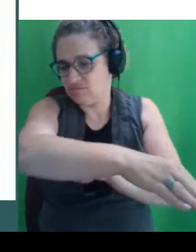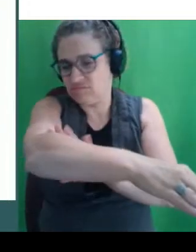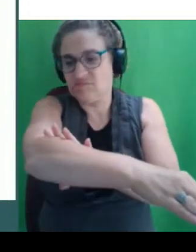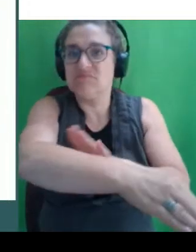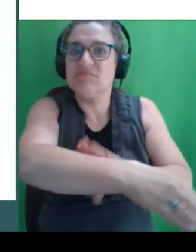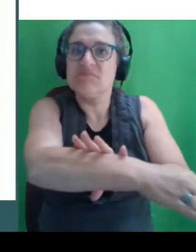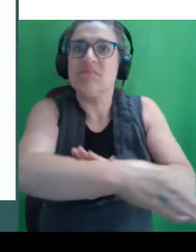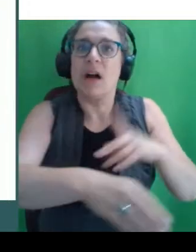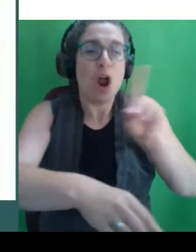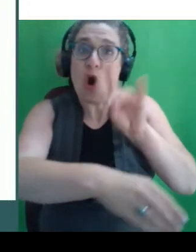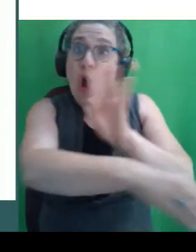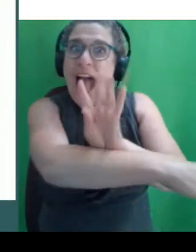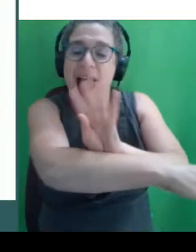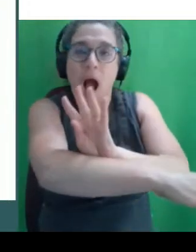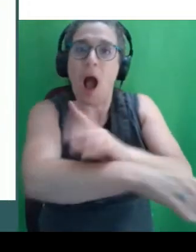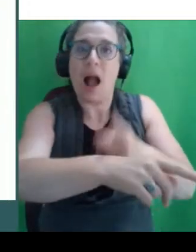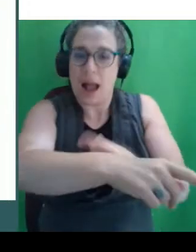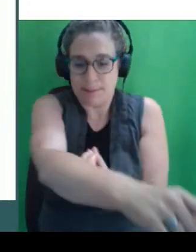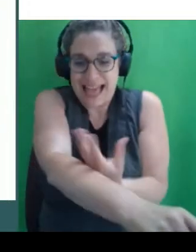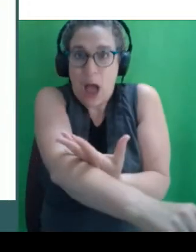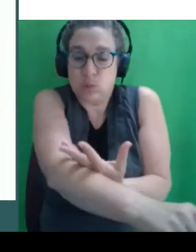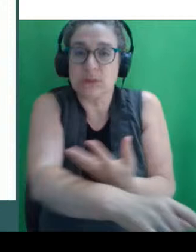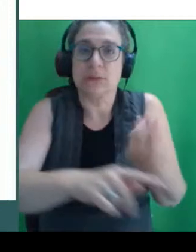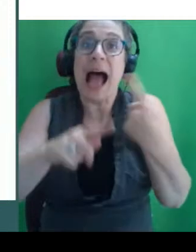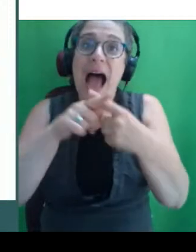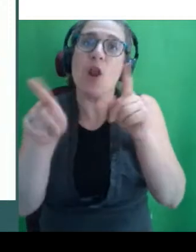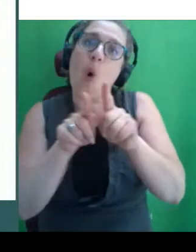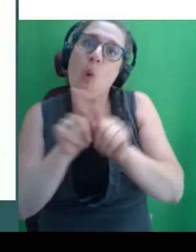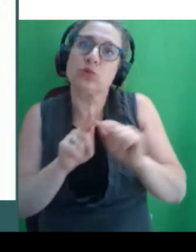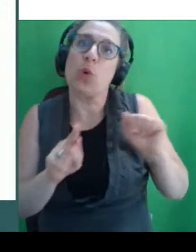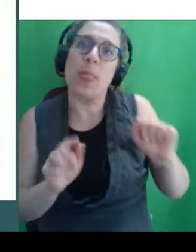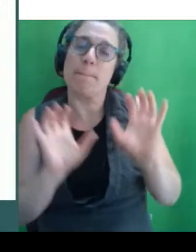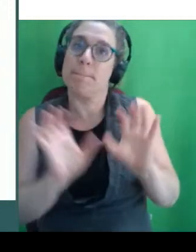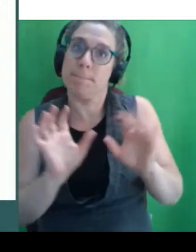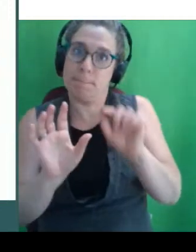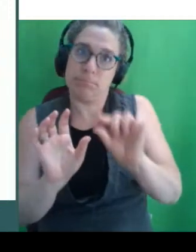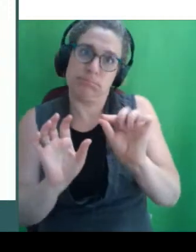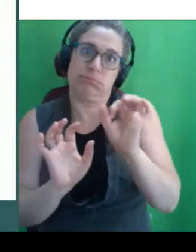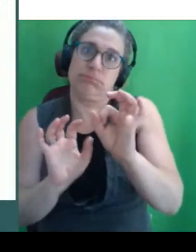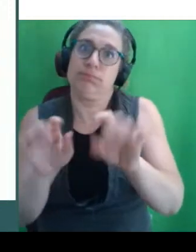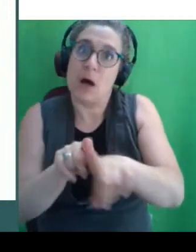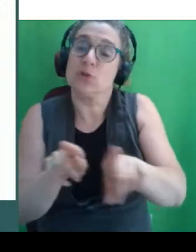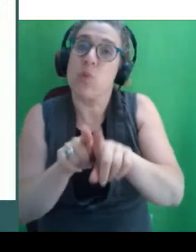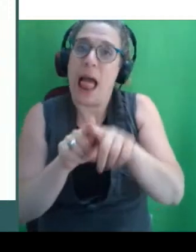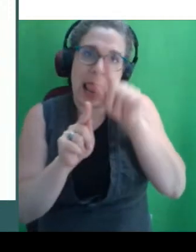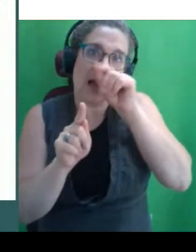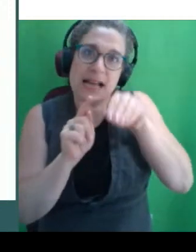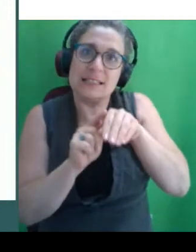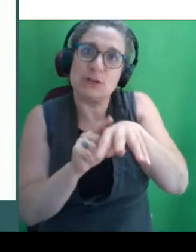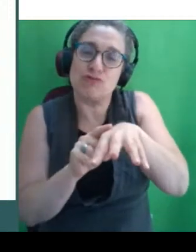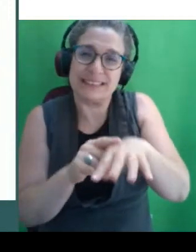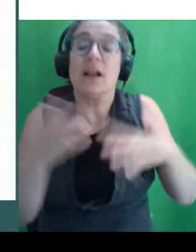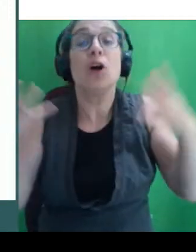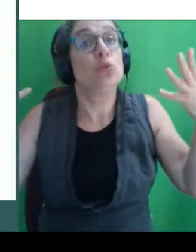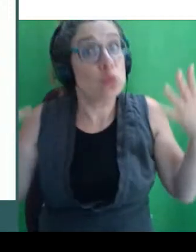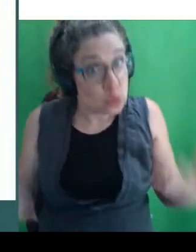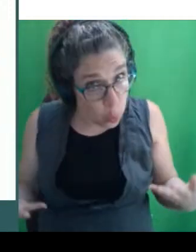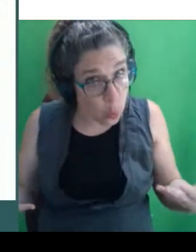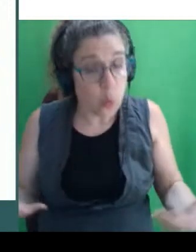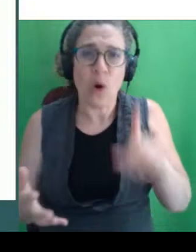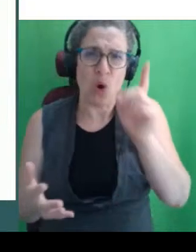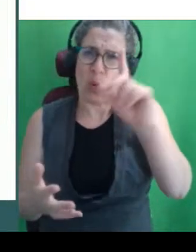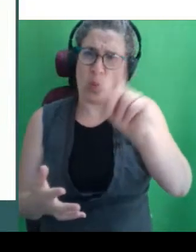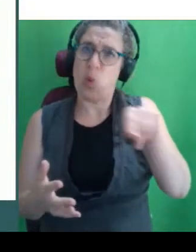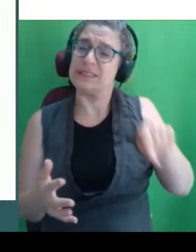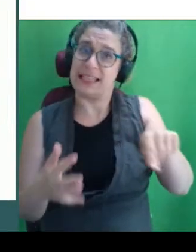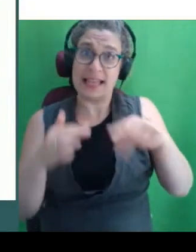and the anal glands as well. But what do we know about this very important protein, this FeLD1?